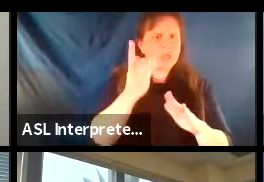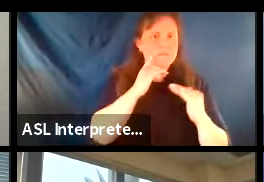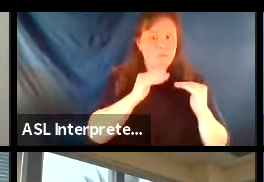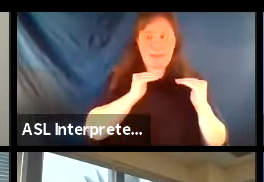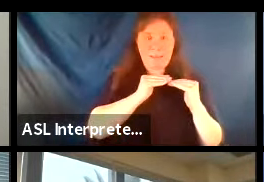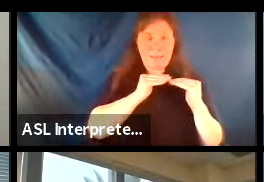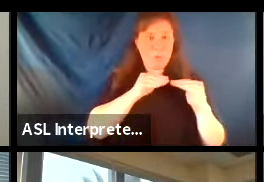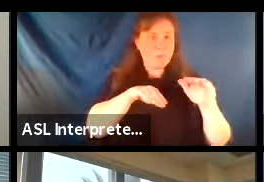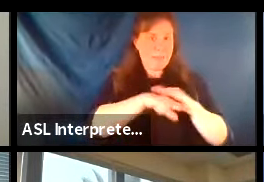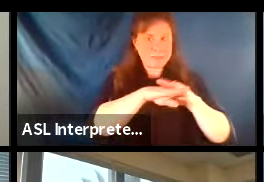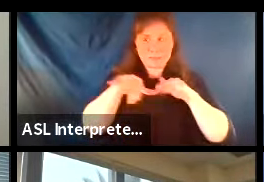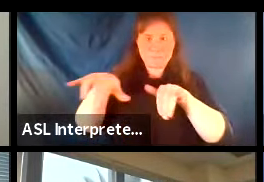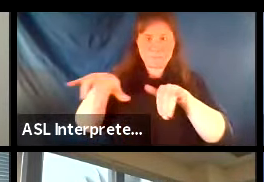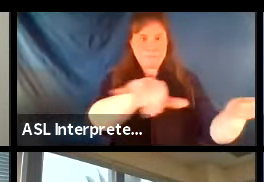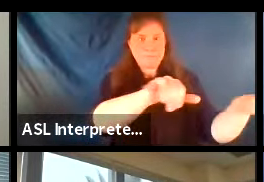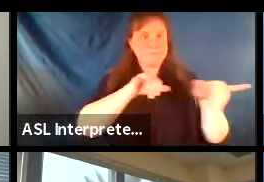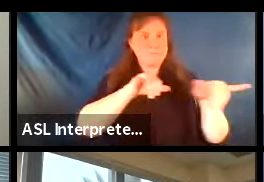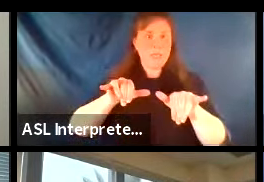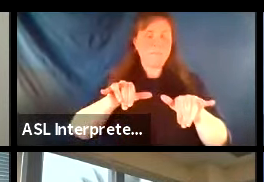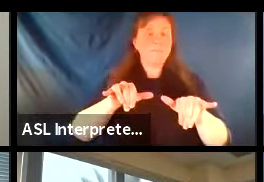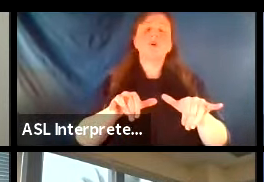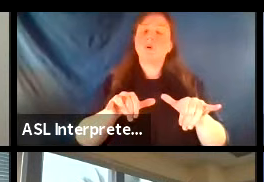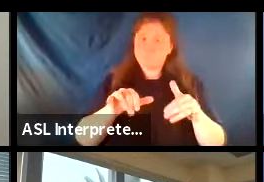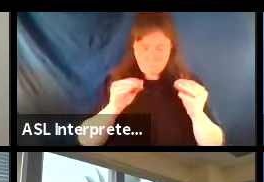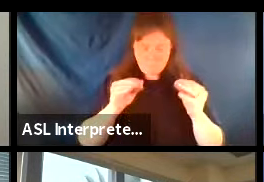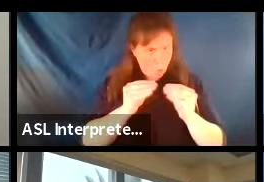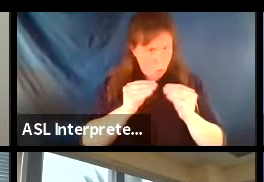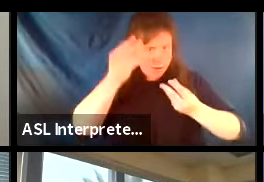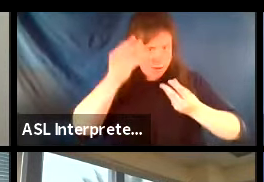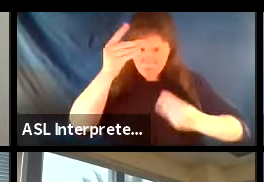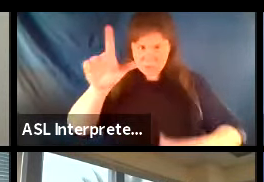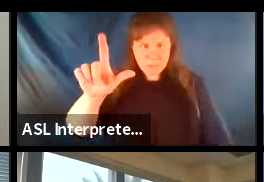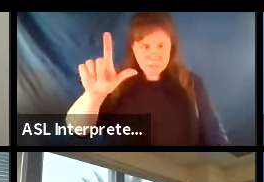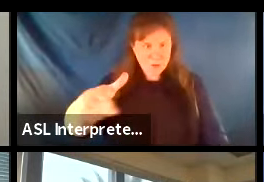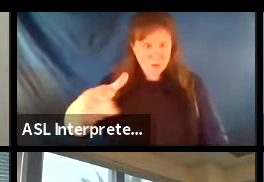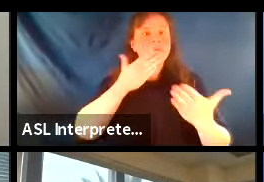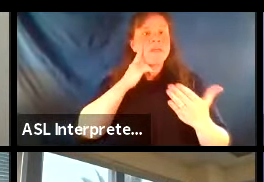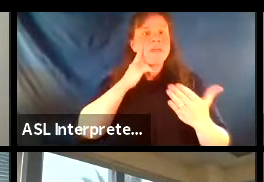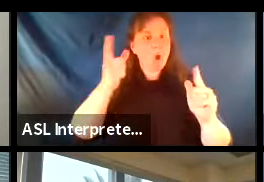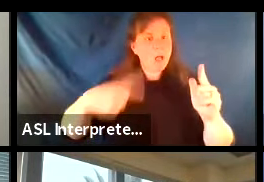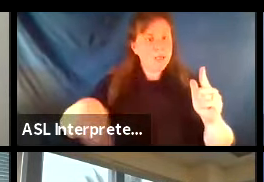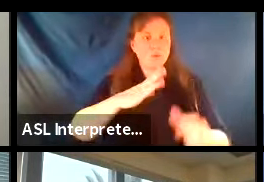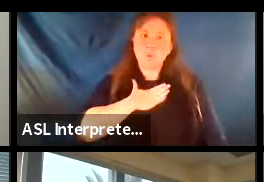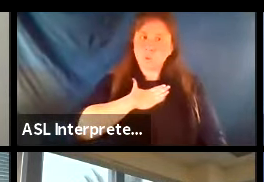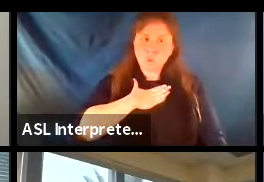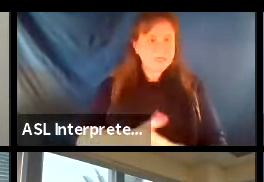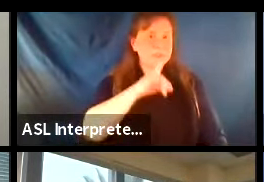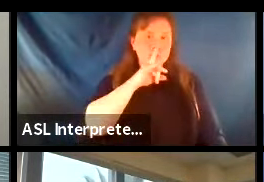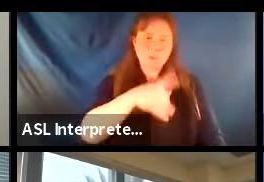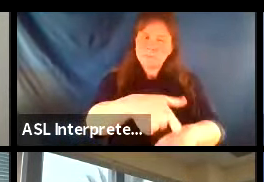really make it real. So more to come, and thank you for those of you who are willing to roll up your sleeves and get to work with